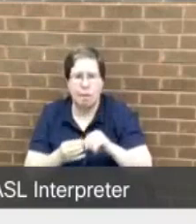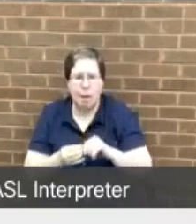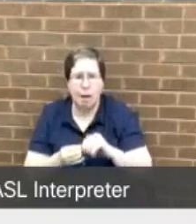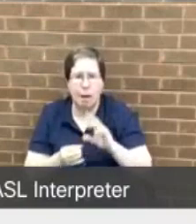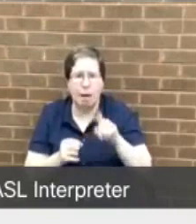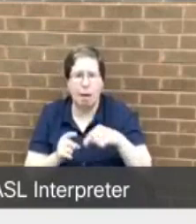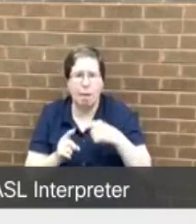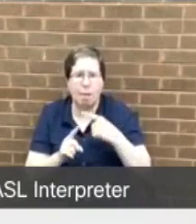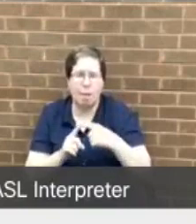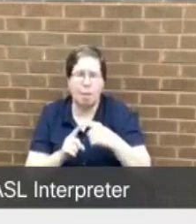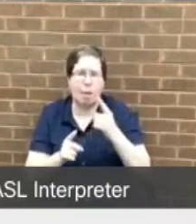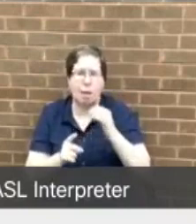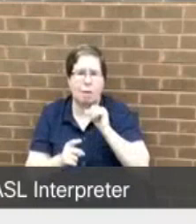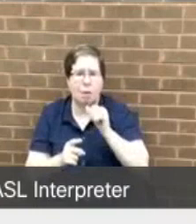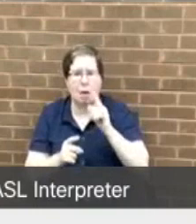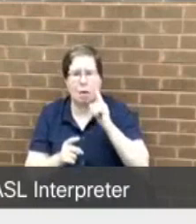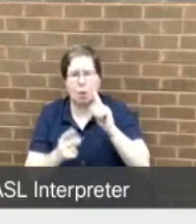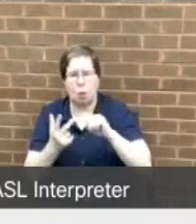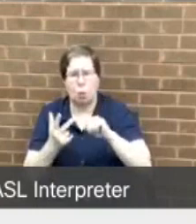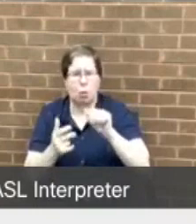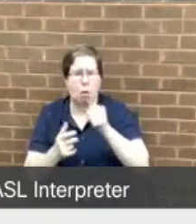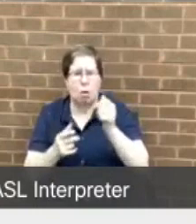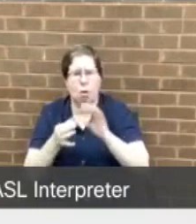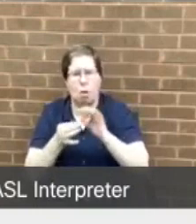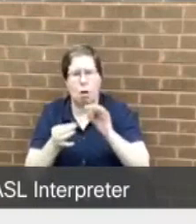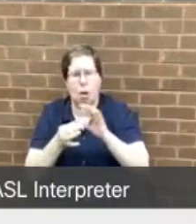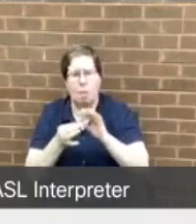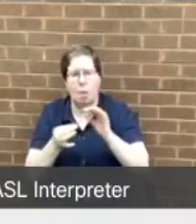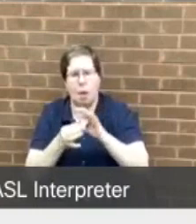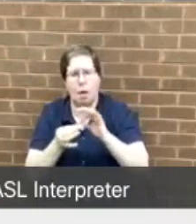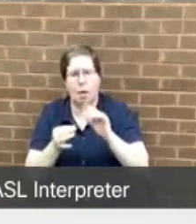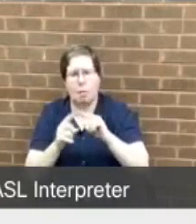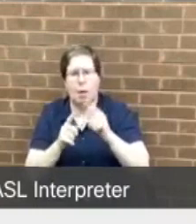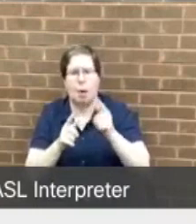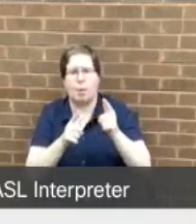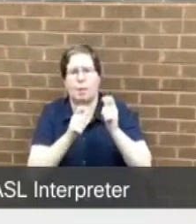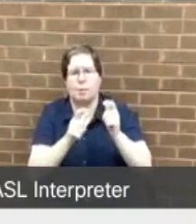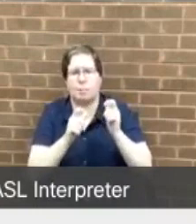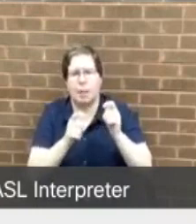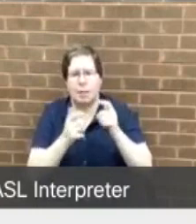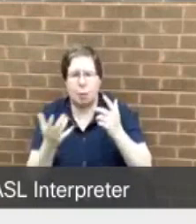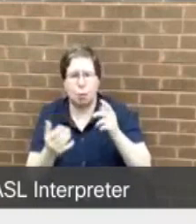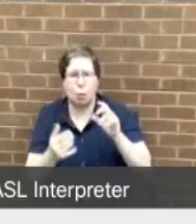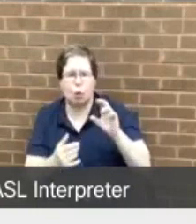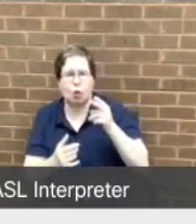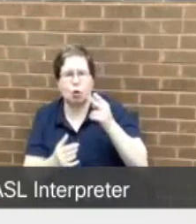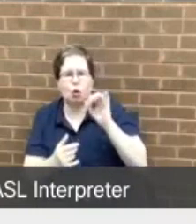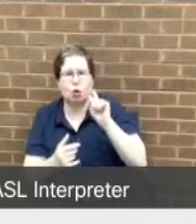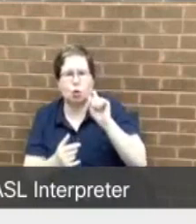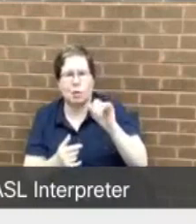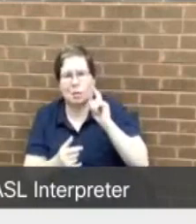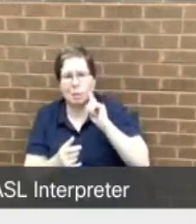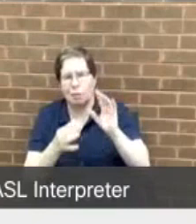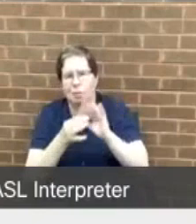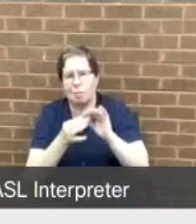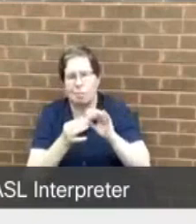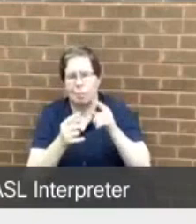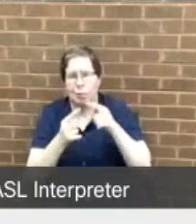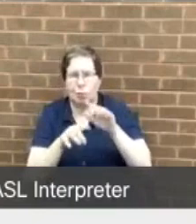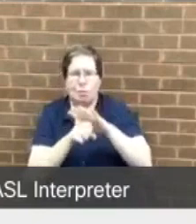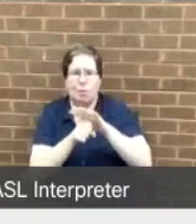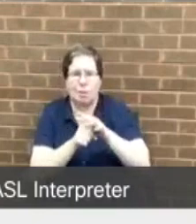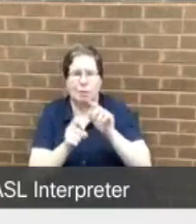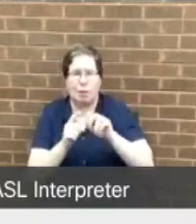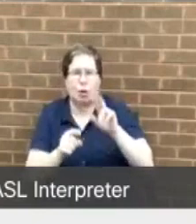then otherwise, I think there was a comment on just the speeding, which Chrissy kind of referenced during the pandemic, and especially on